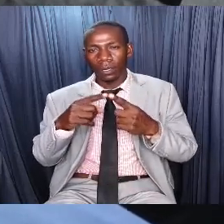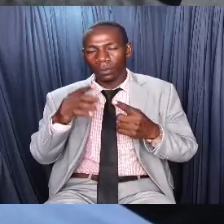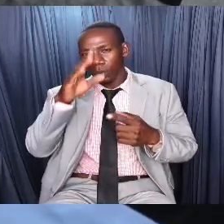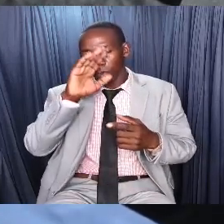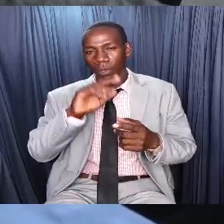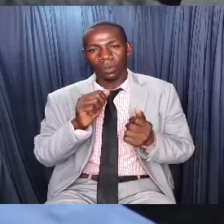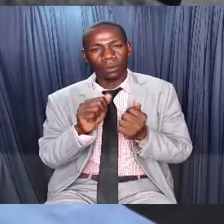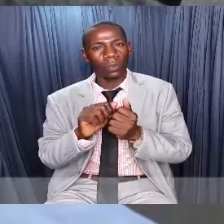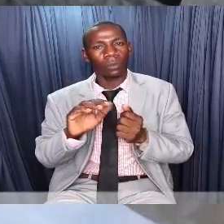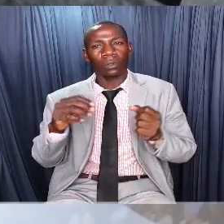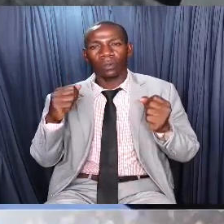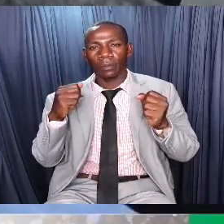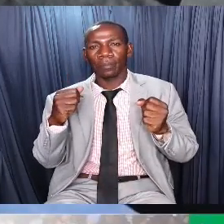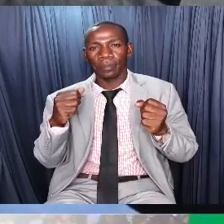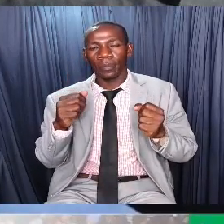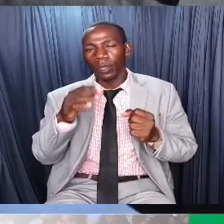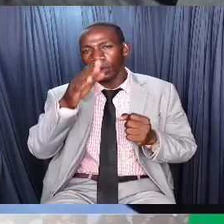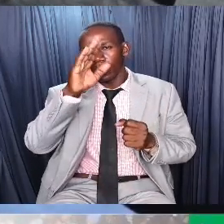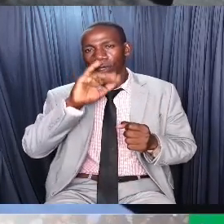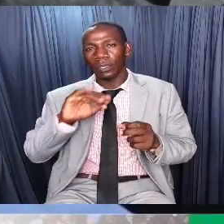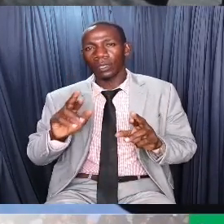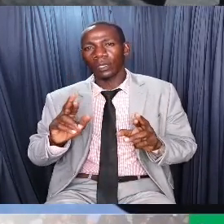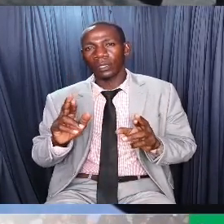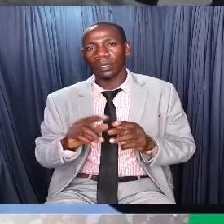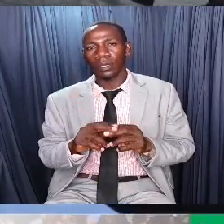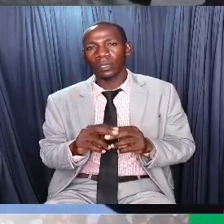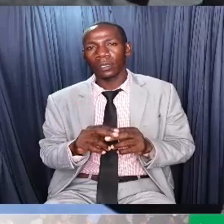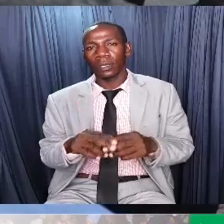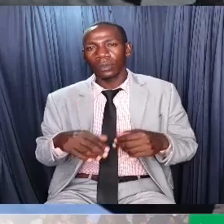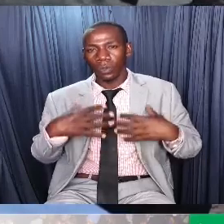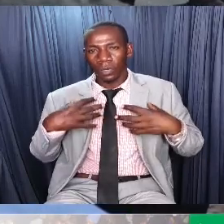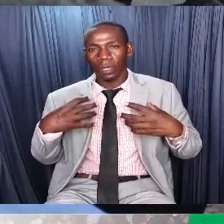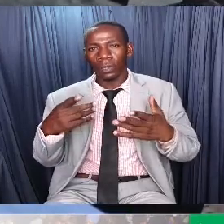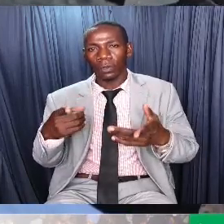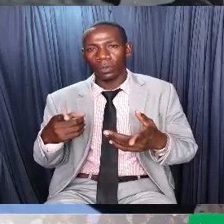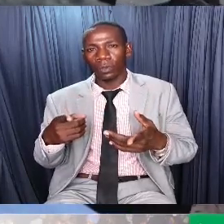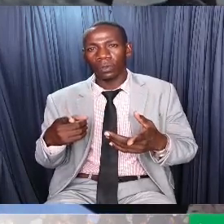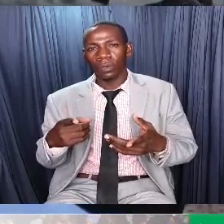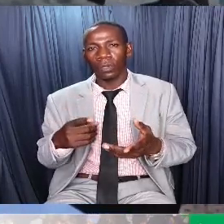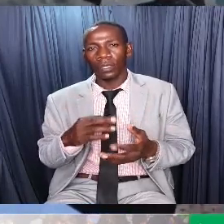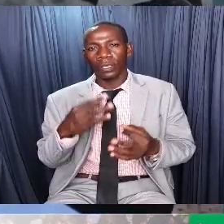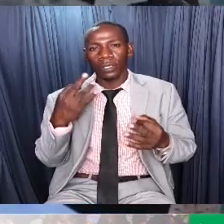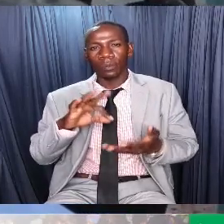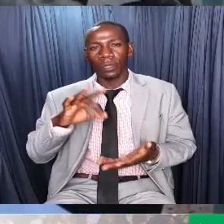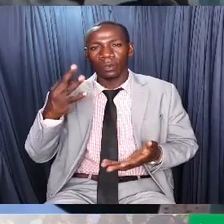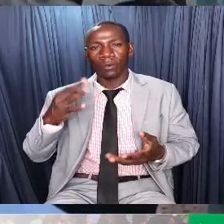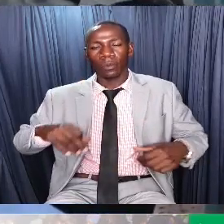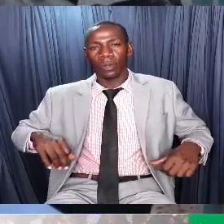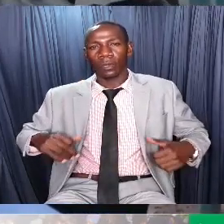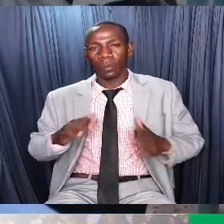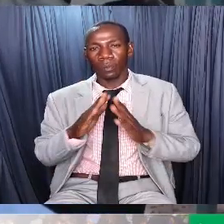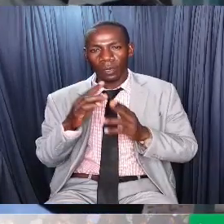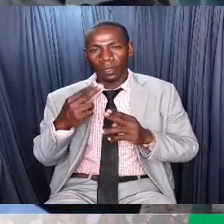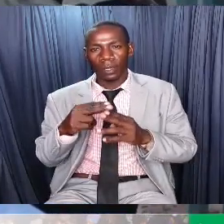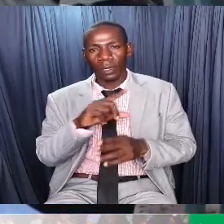zako zote. Cry to God with all your strength. Mungu yuko tayari. God is ready. Atakuponya. He'll heal you. Roho ya kiburi. From the spirit of pride. Tuombe kwa